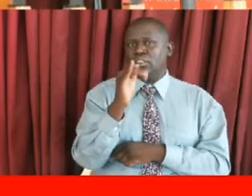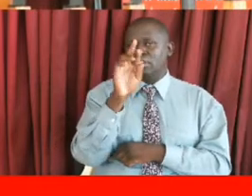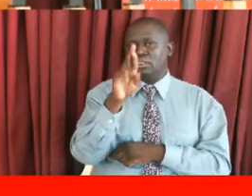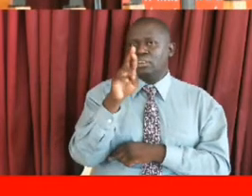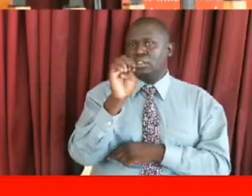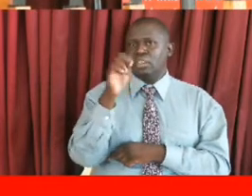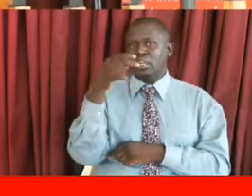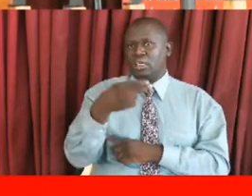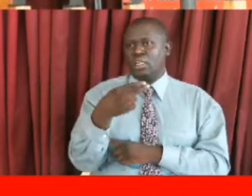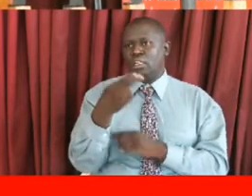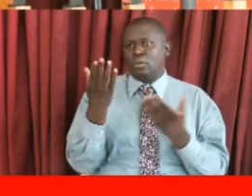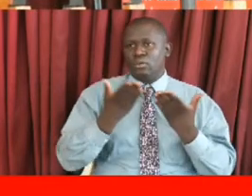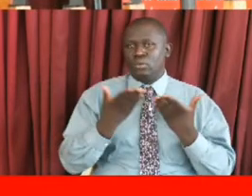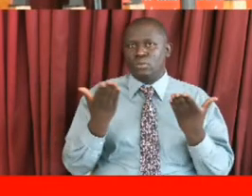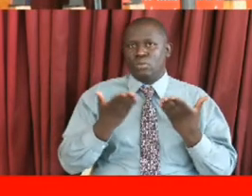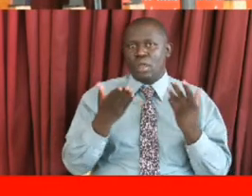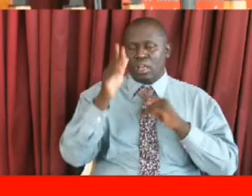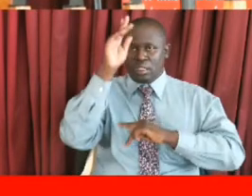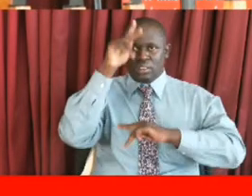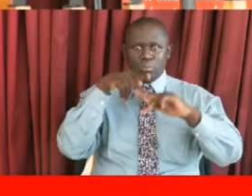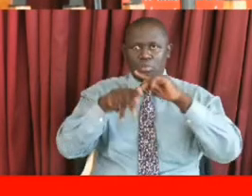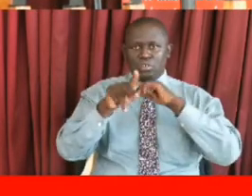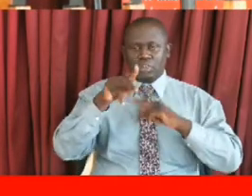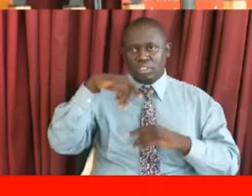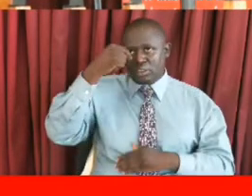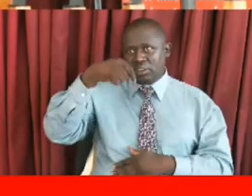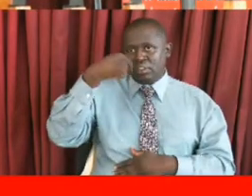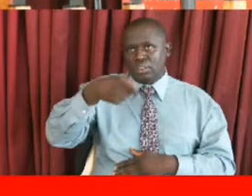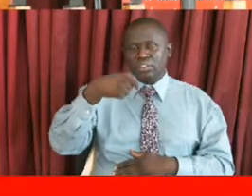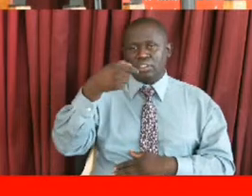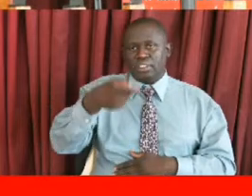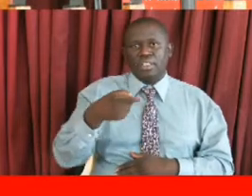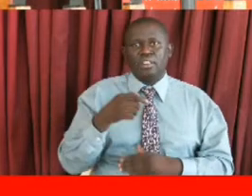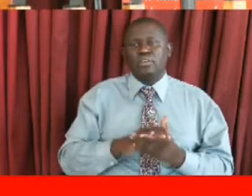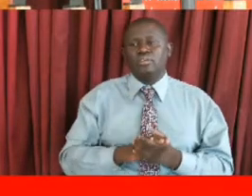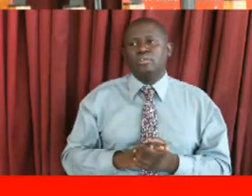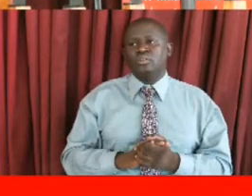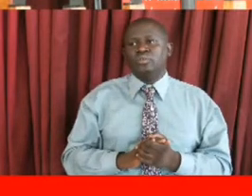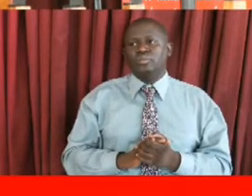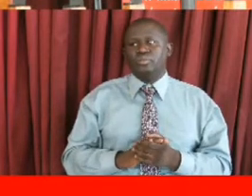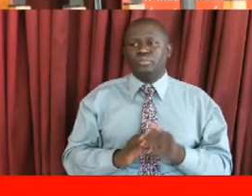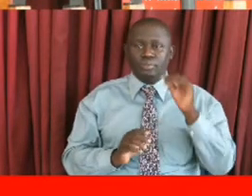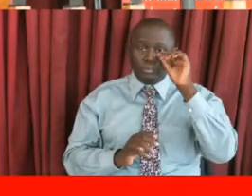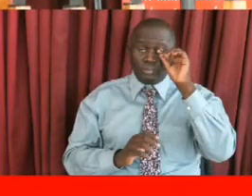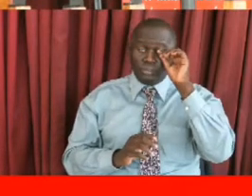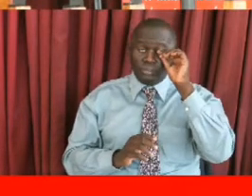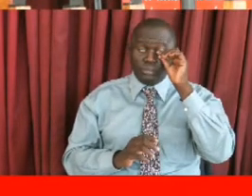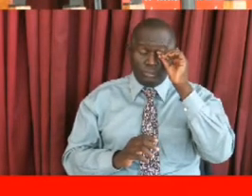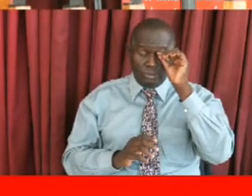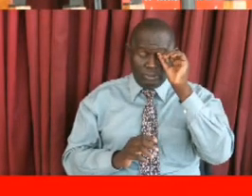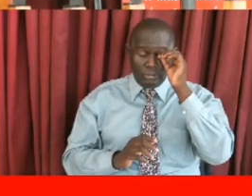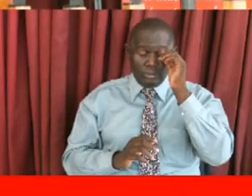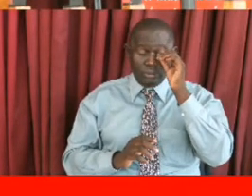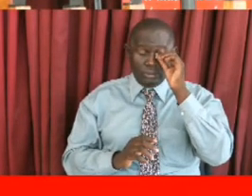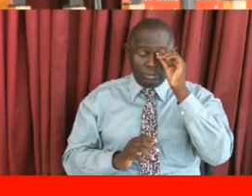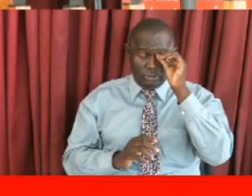Jehovah where the Prophet is saying now